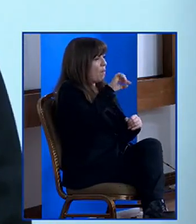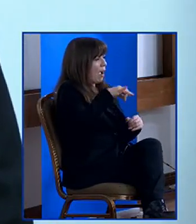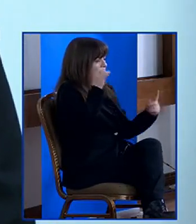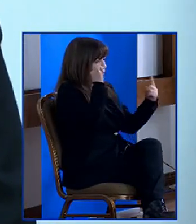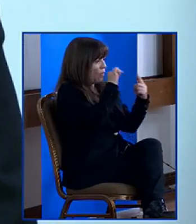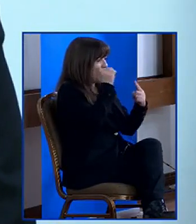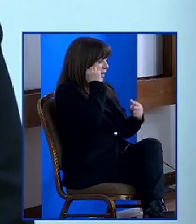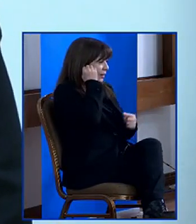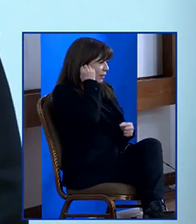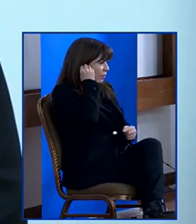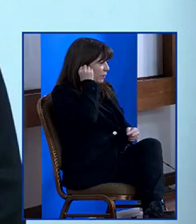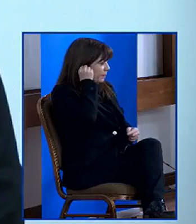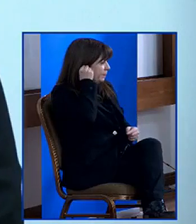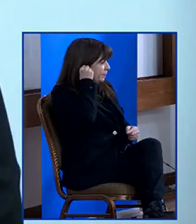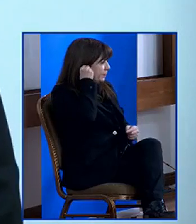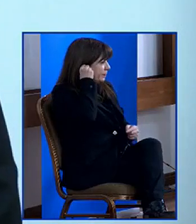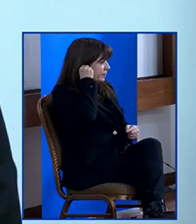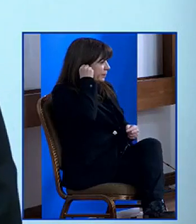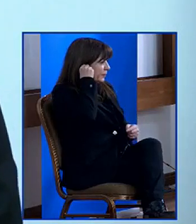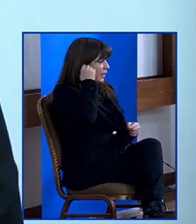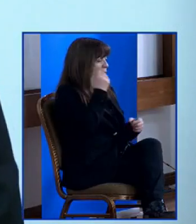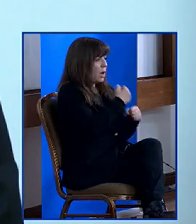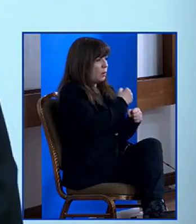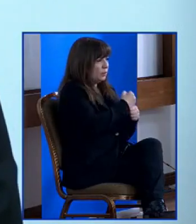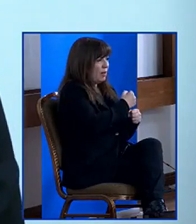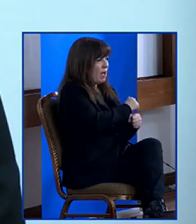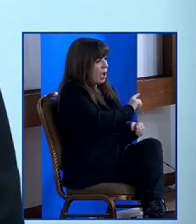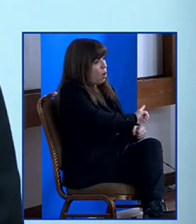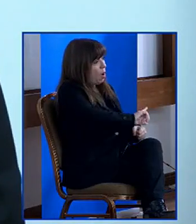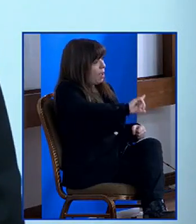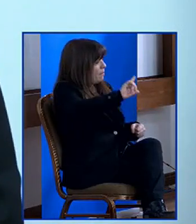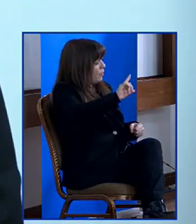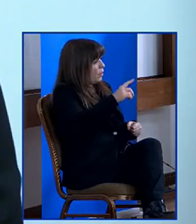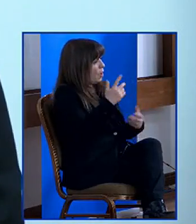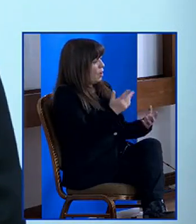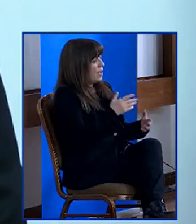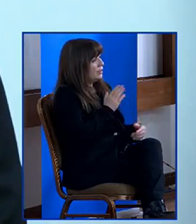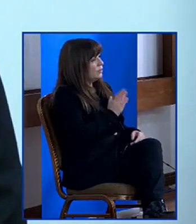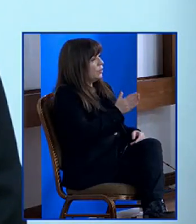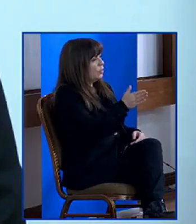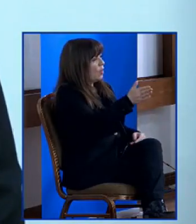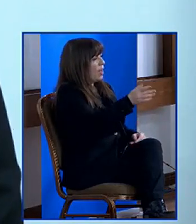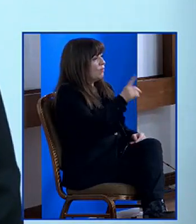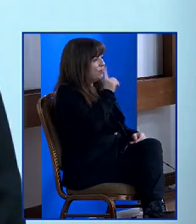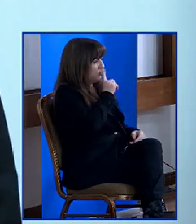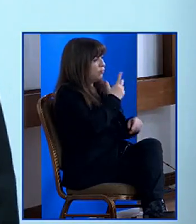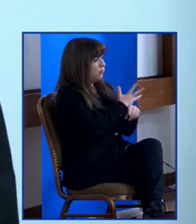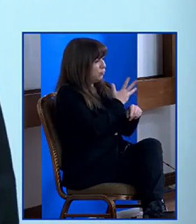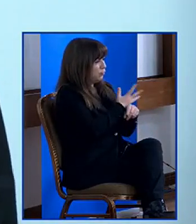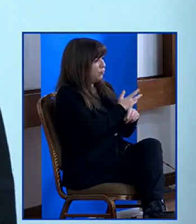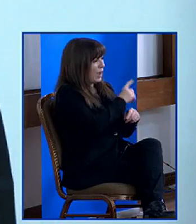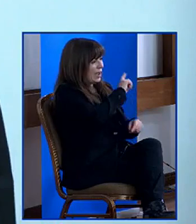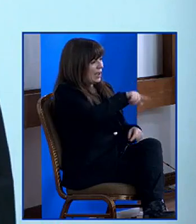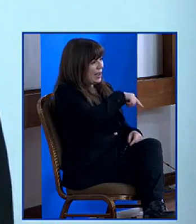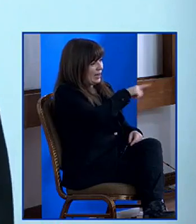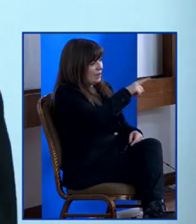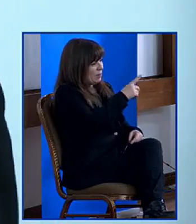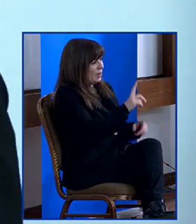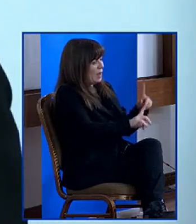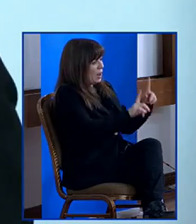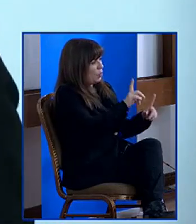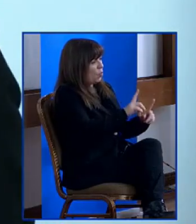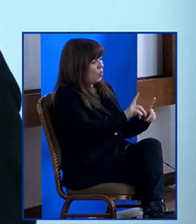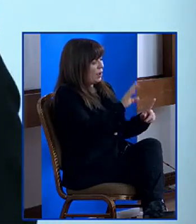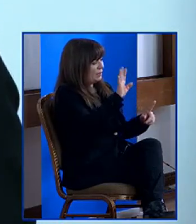It's still a work in progress. We're nowhere near net zero yet. We still have to offset some of our emissions, and I think that's